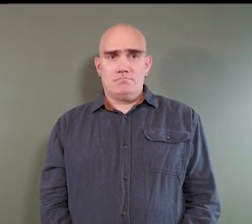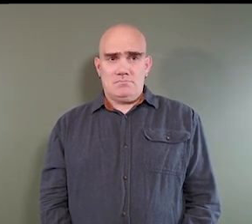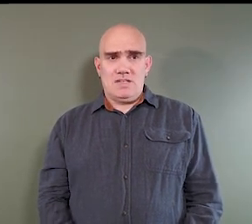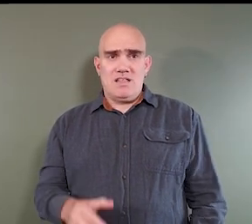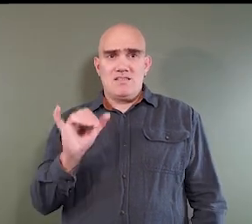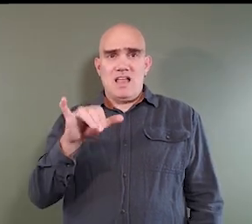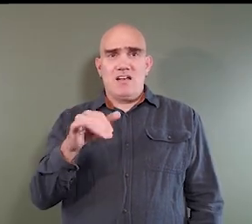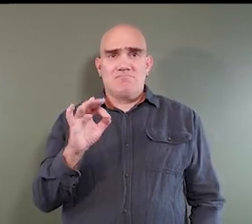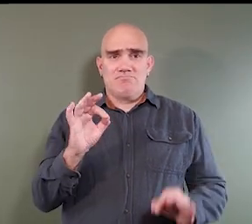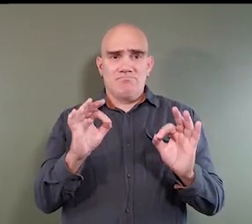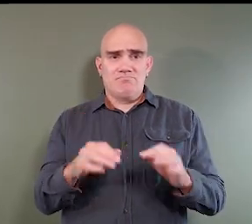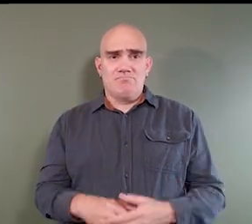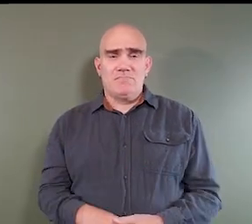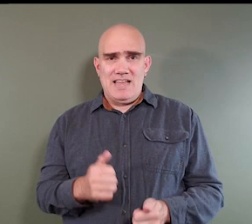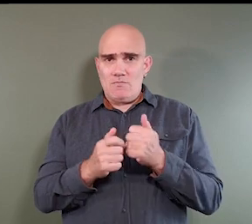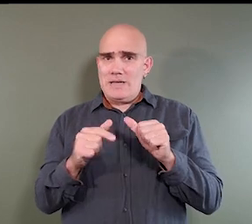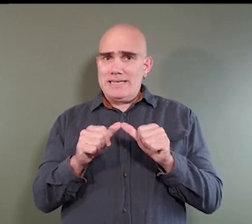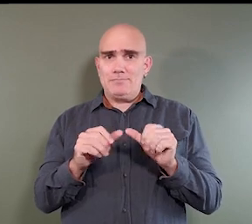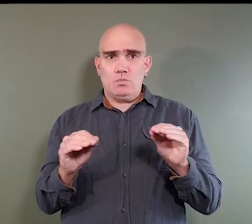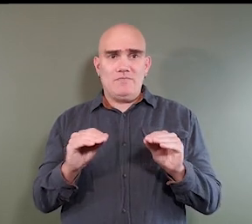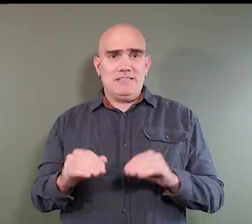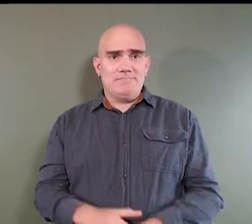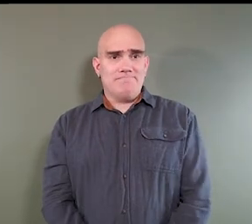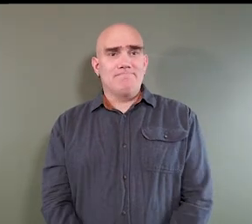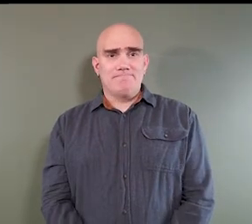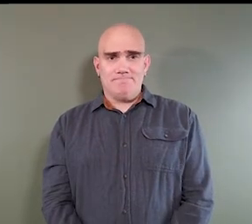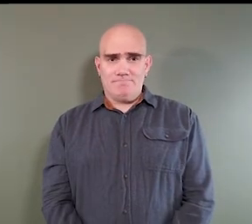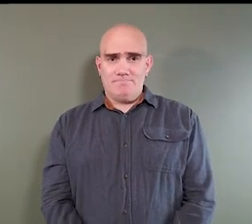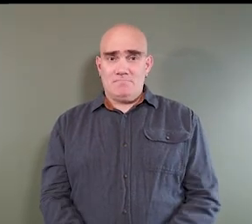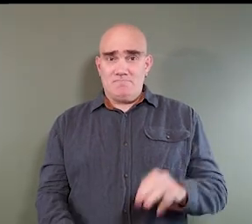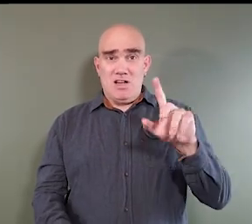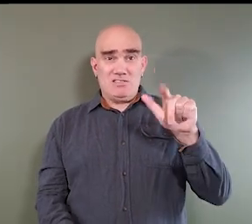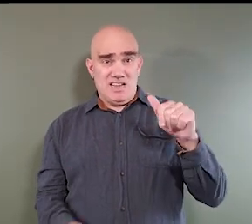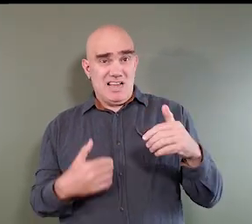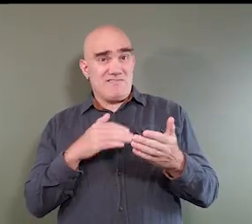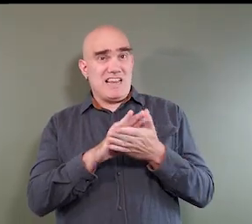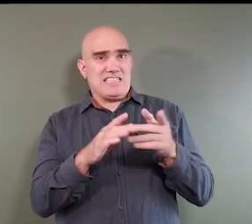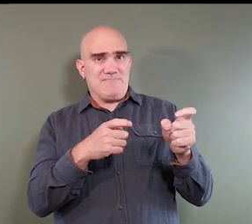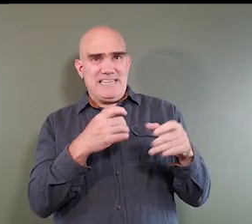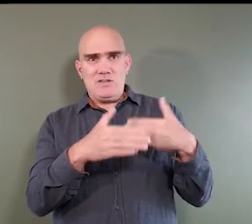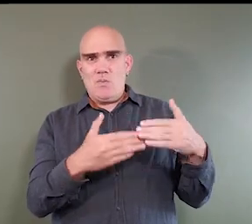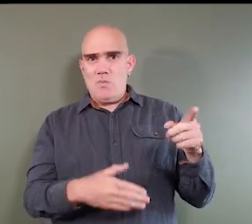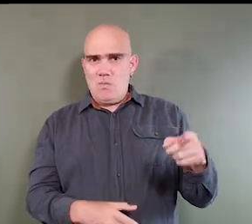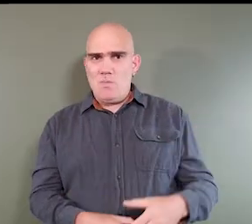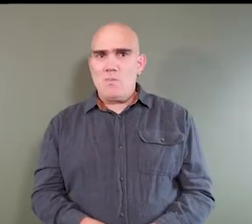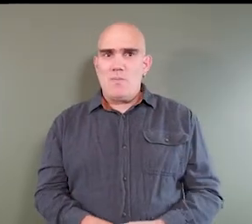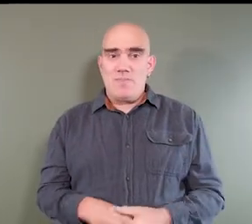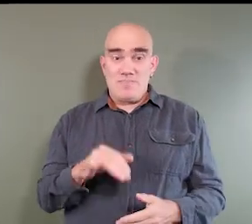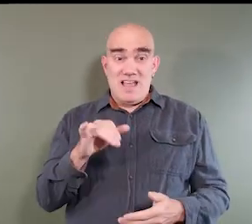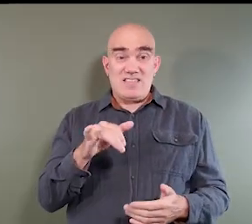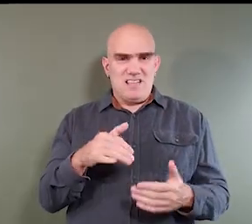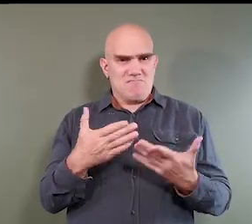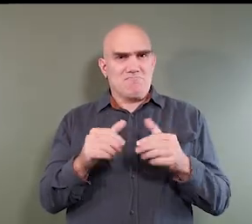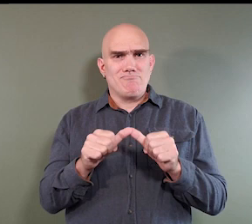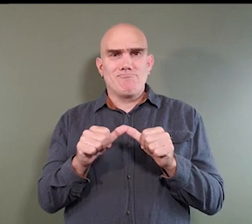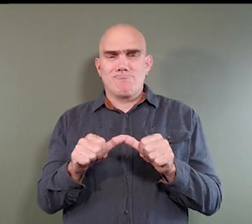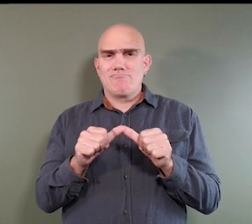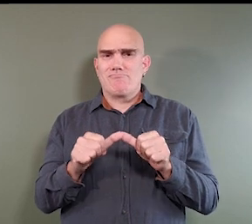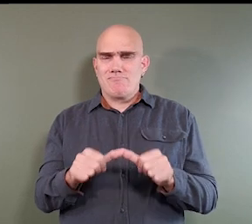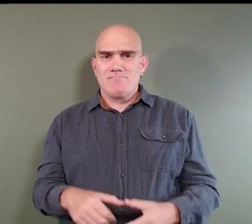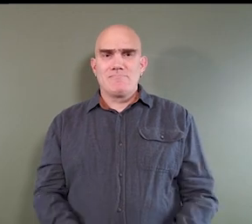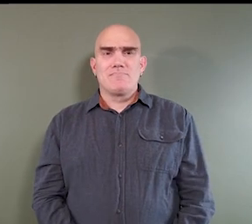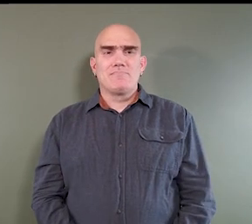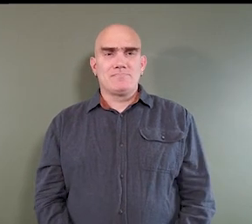There we go. Everyone, keep moving. Marcela's got a nice pace going. There we go. Let's keep it up.